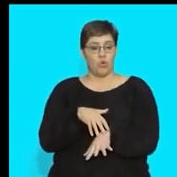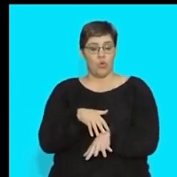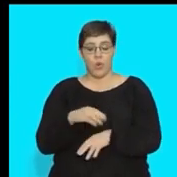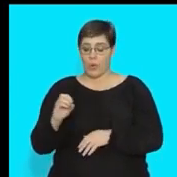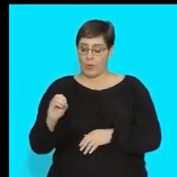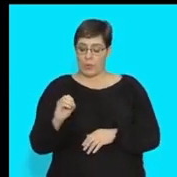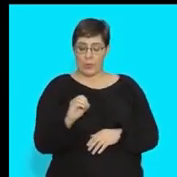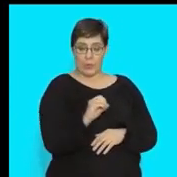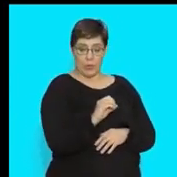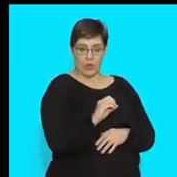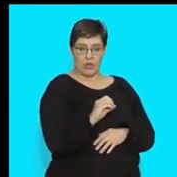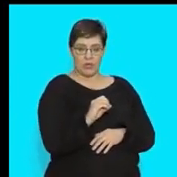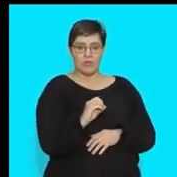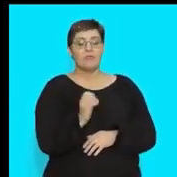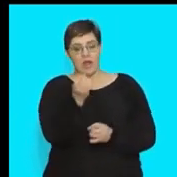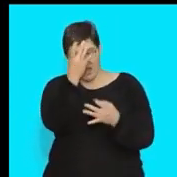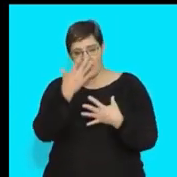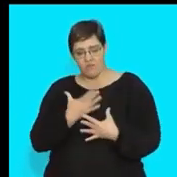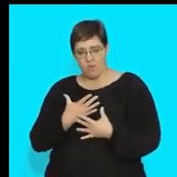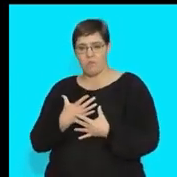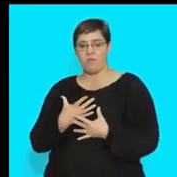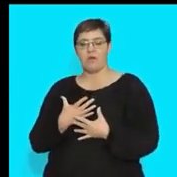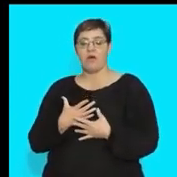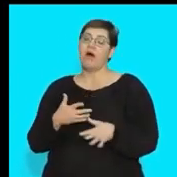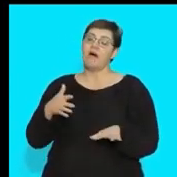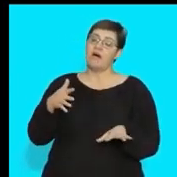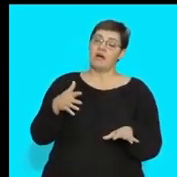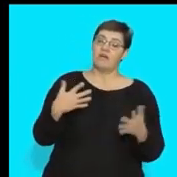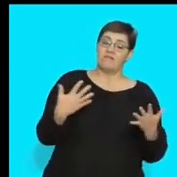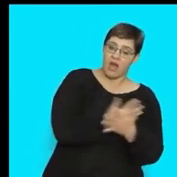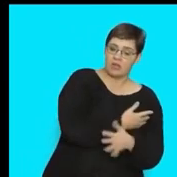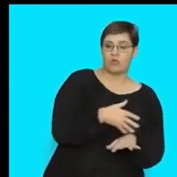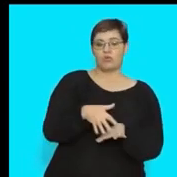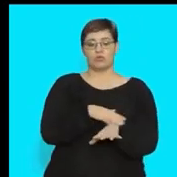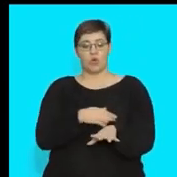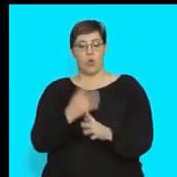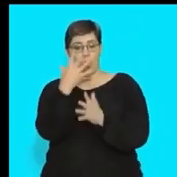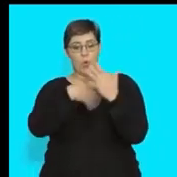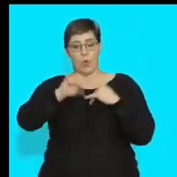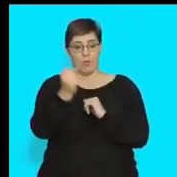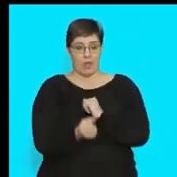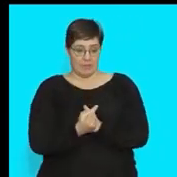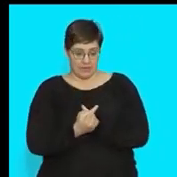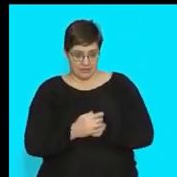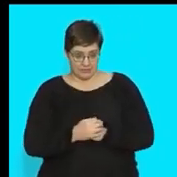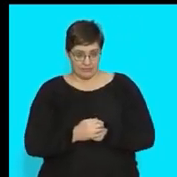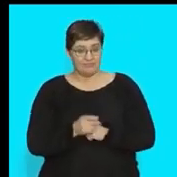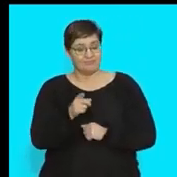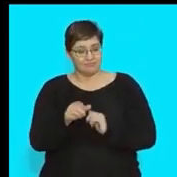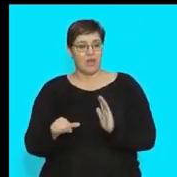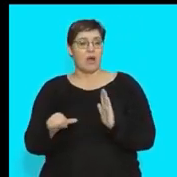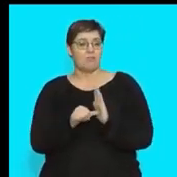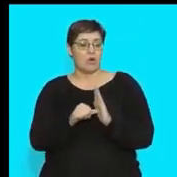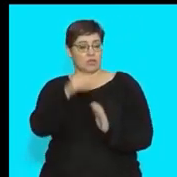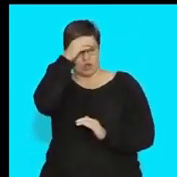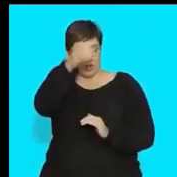bubble moves will tell me how fast or slow transpiration occurs. And as I said to you, it's a really important